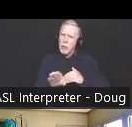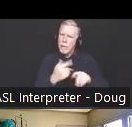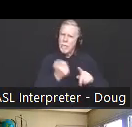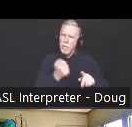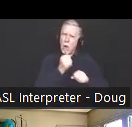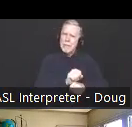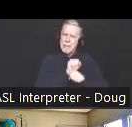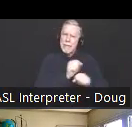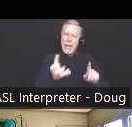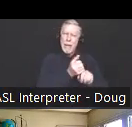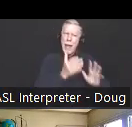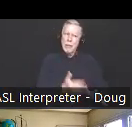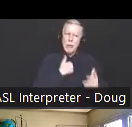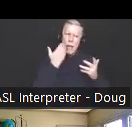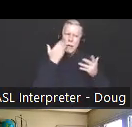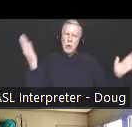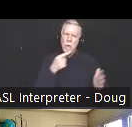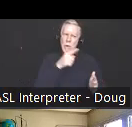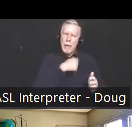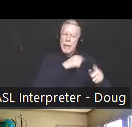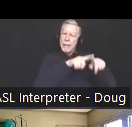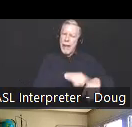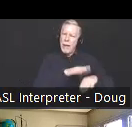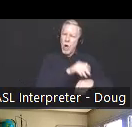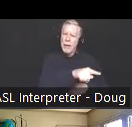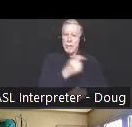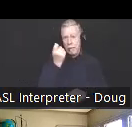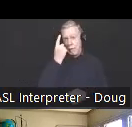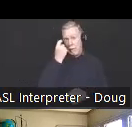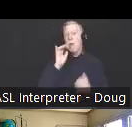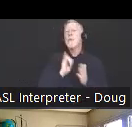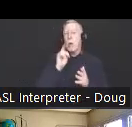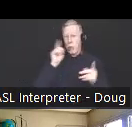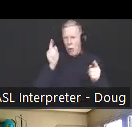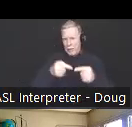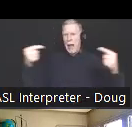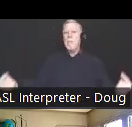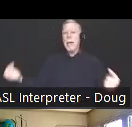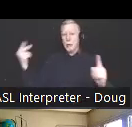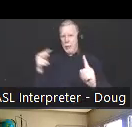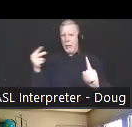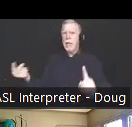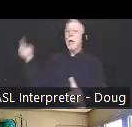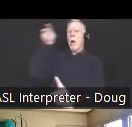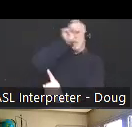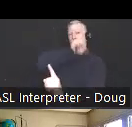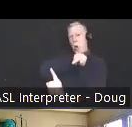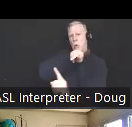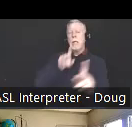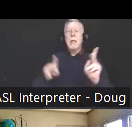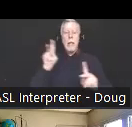I can count on them. Those are somewhat diametrically opposed positions that come from the people's